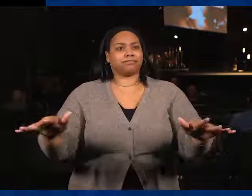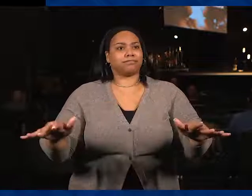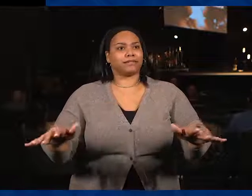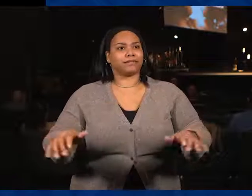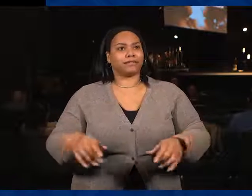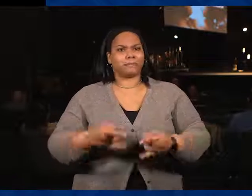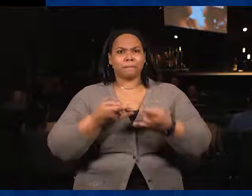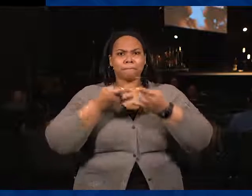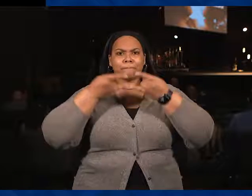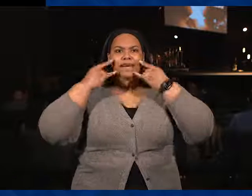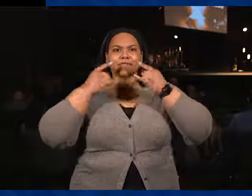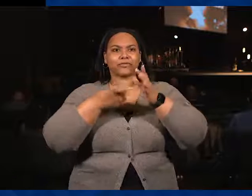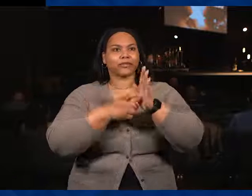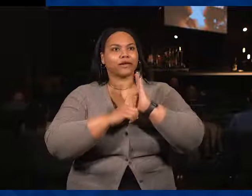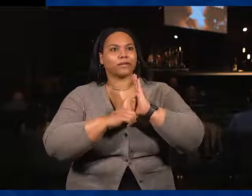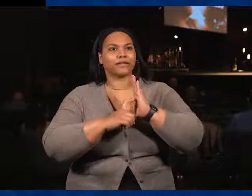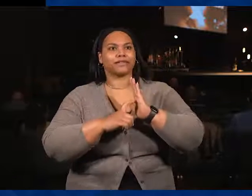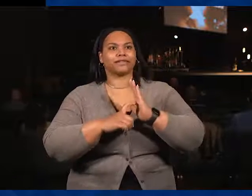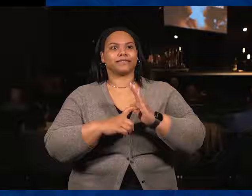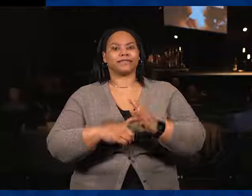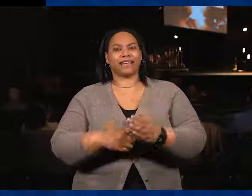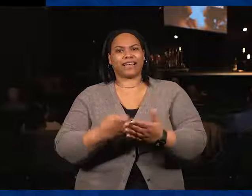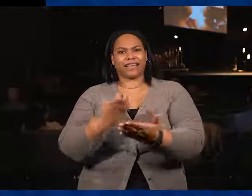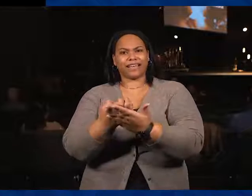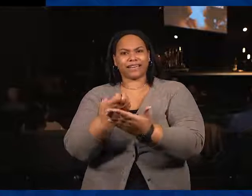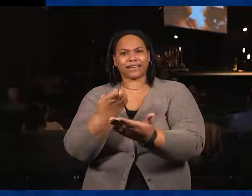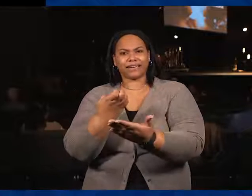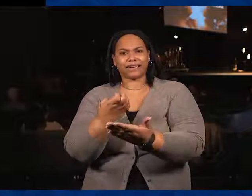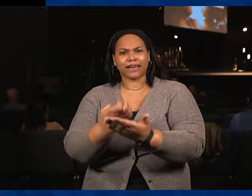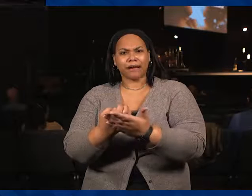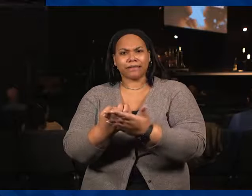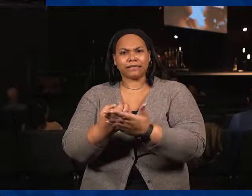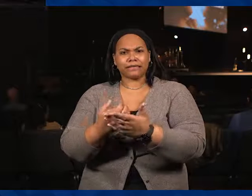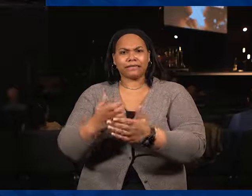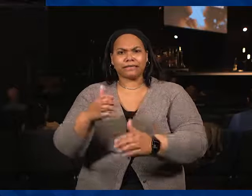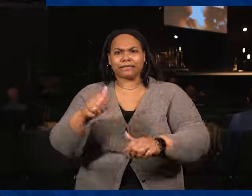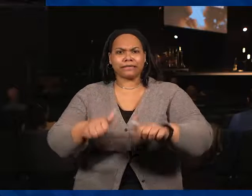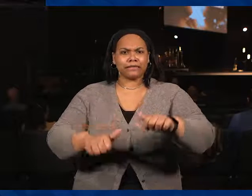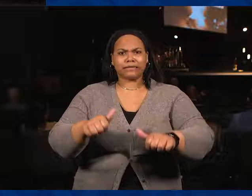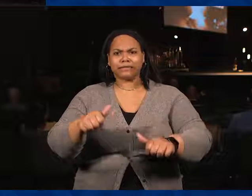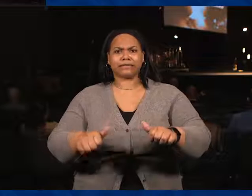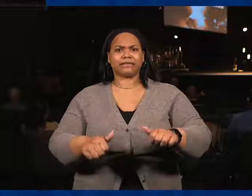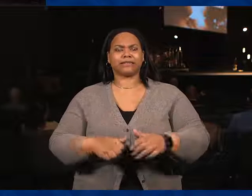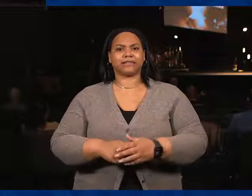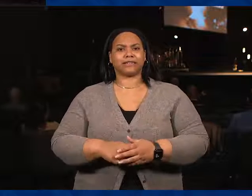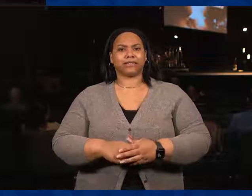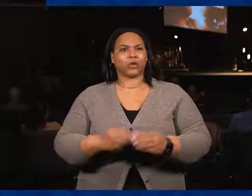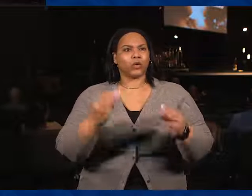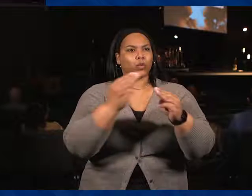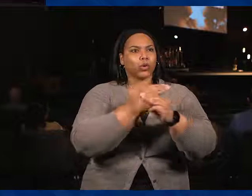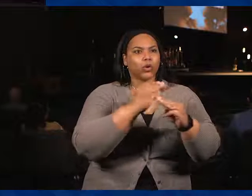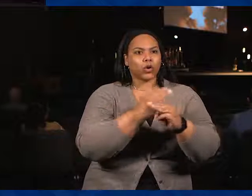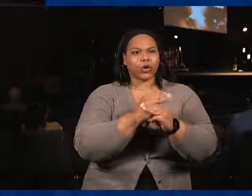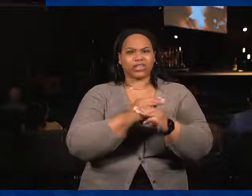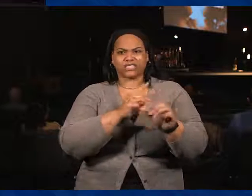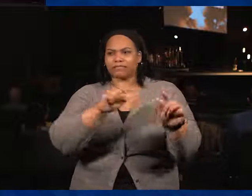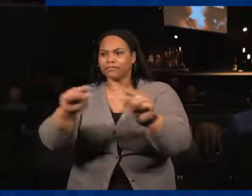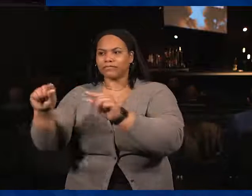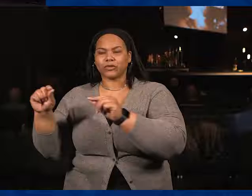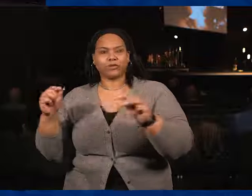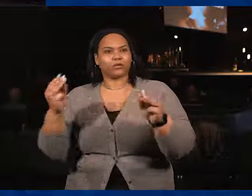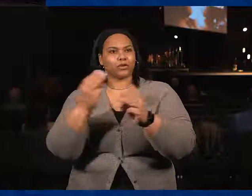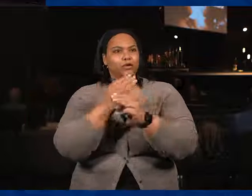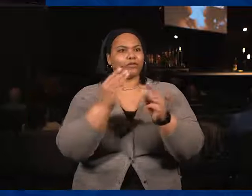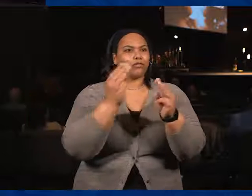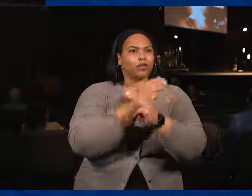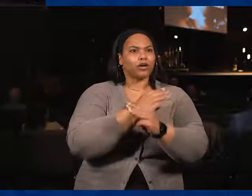Mask mandates. Economic instability. Wars and rumors of war. I tell you that